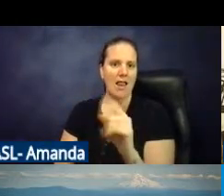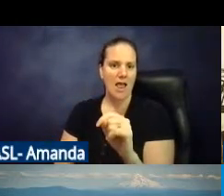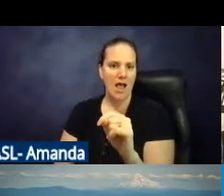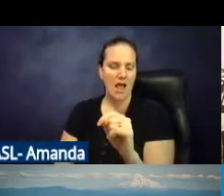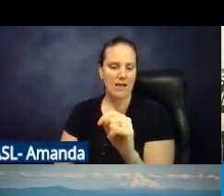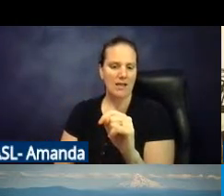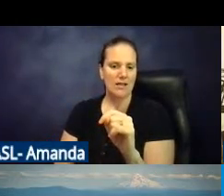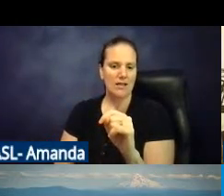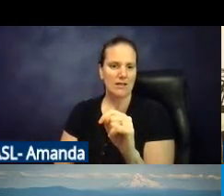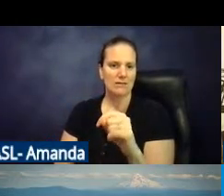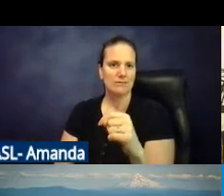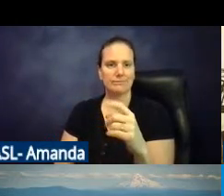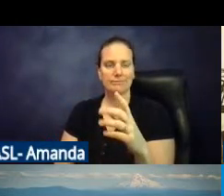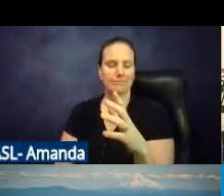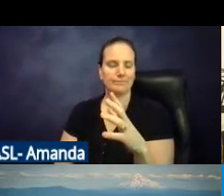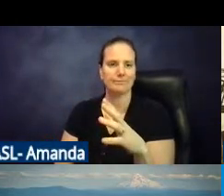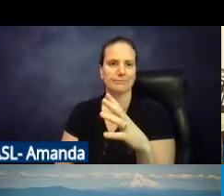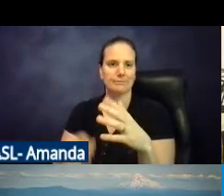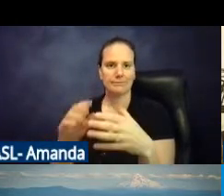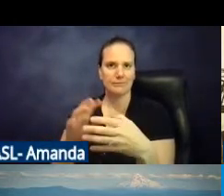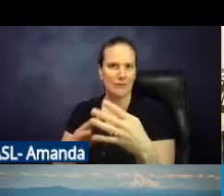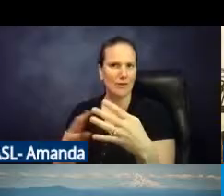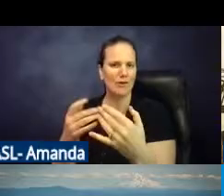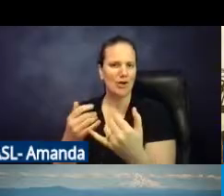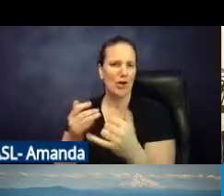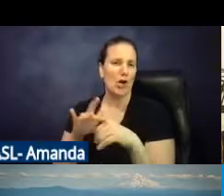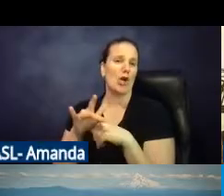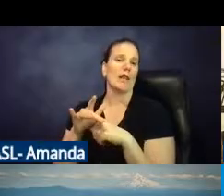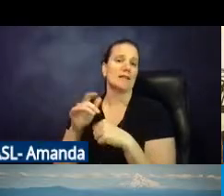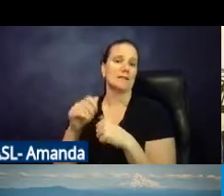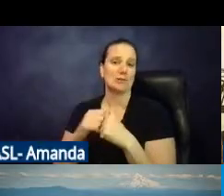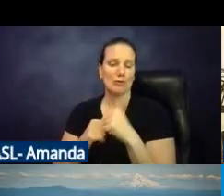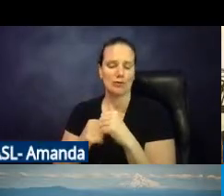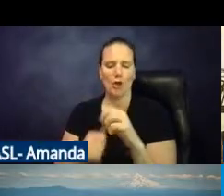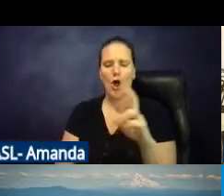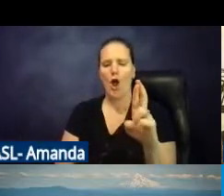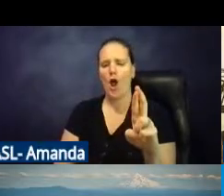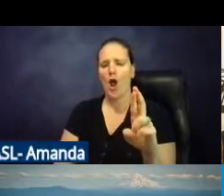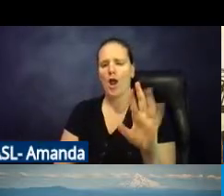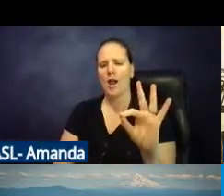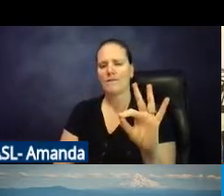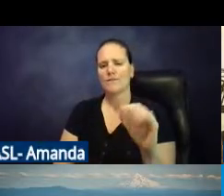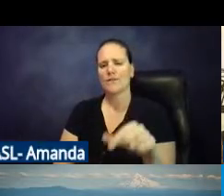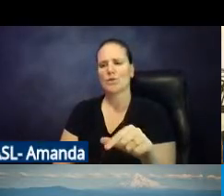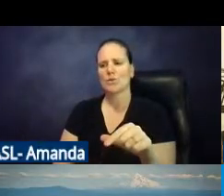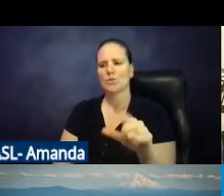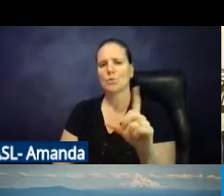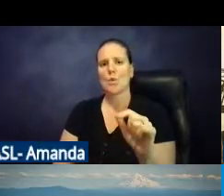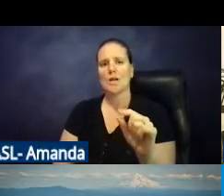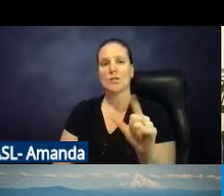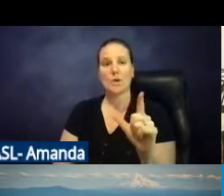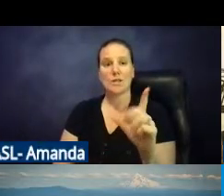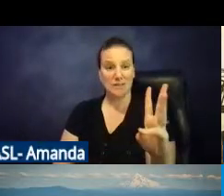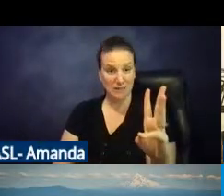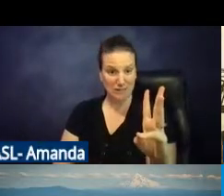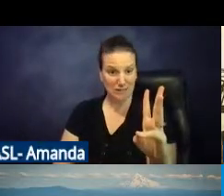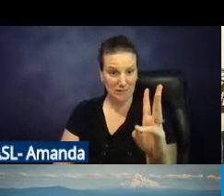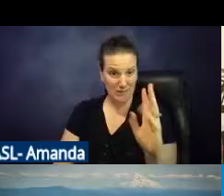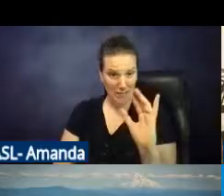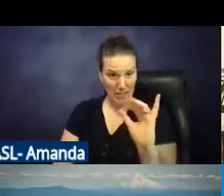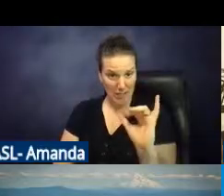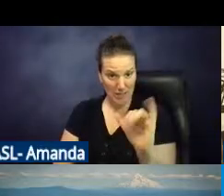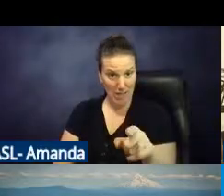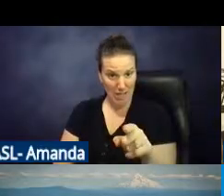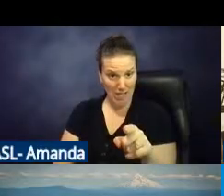are marked as earliest anticipated construction advertisement or RFQ for 2026 in particular, I